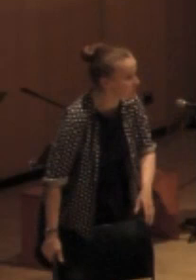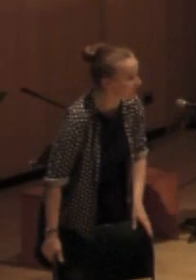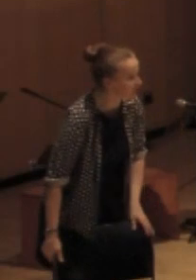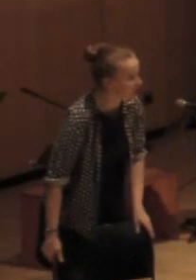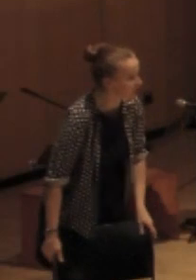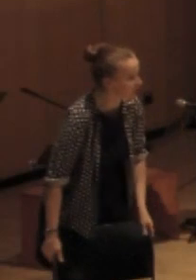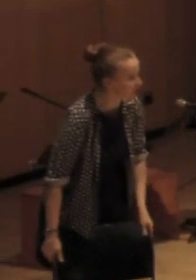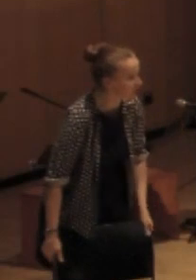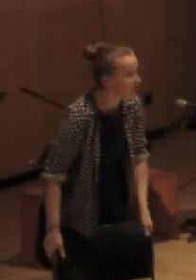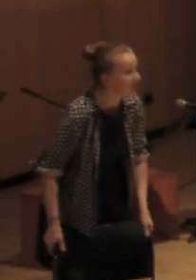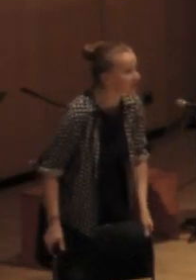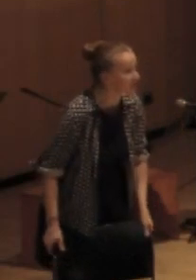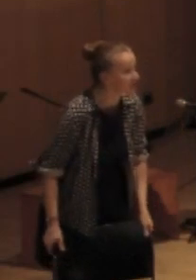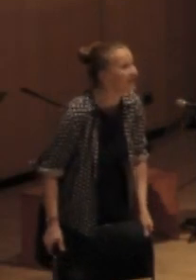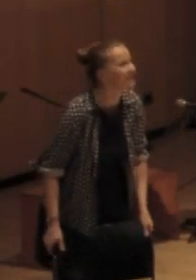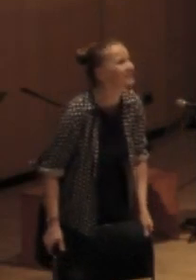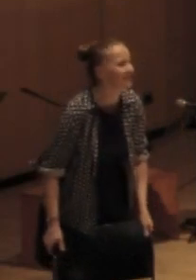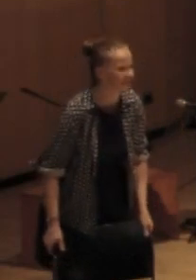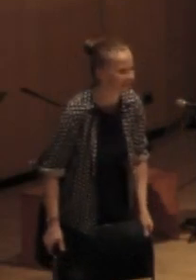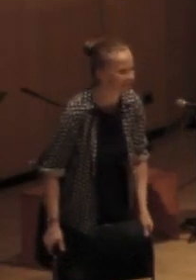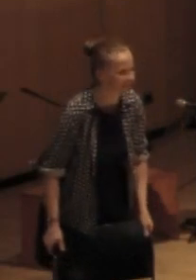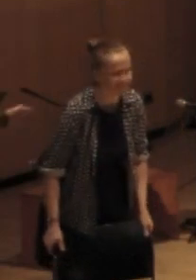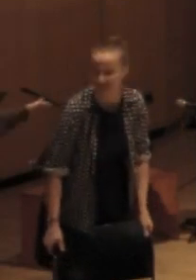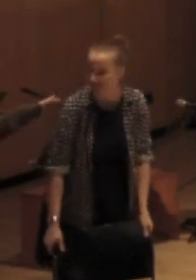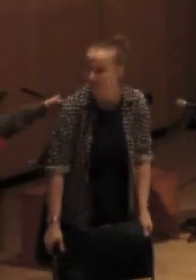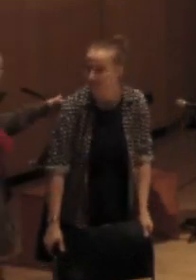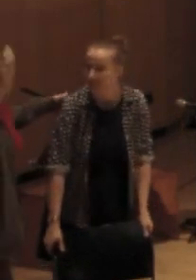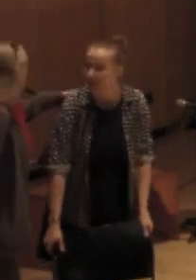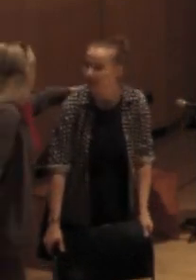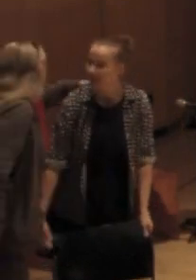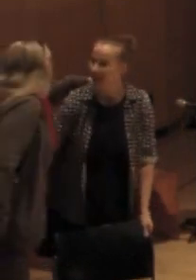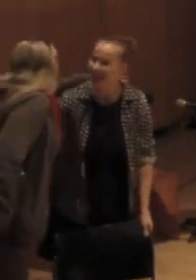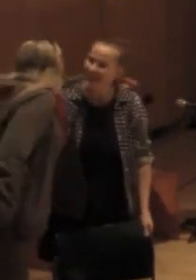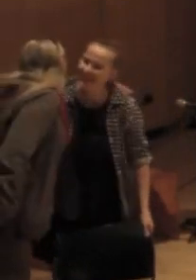okay oh I'm okay for now thank you